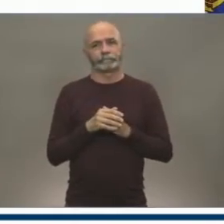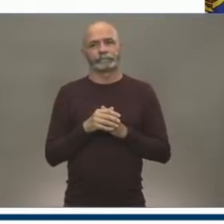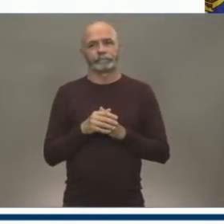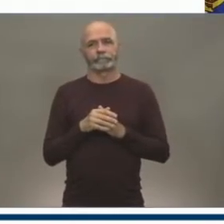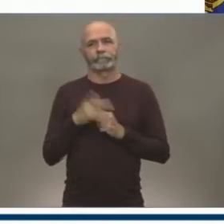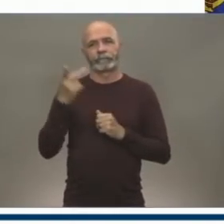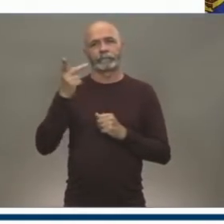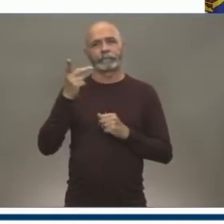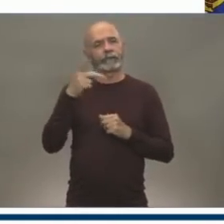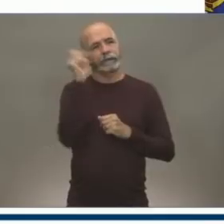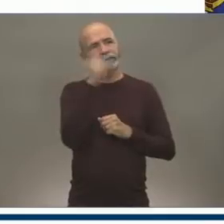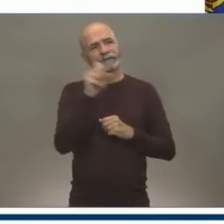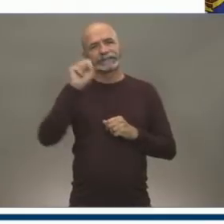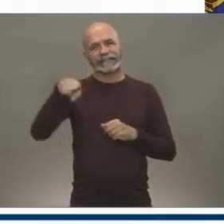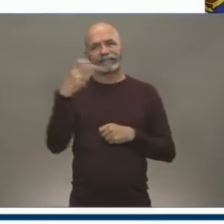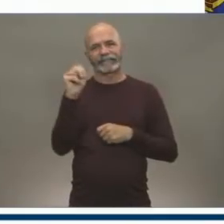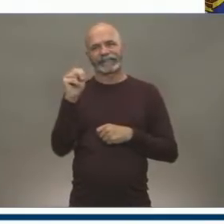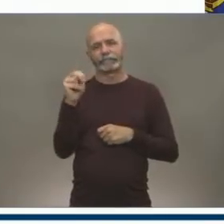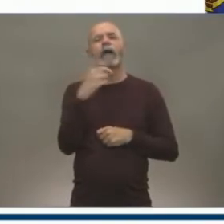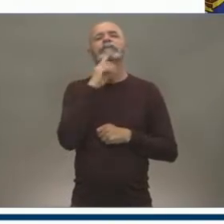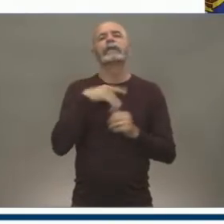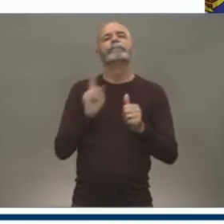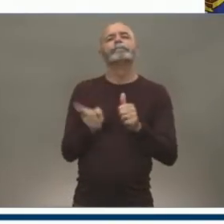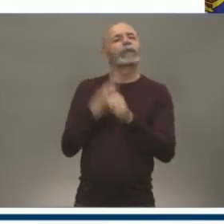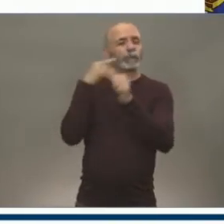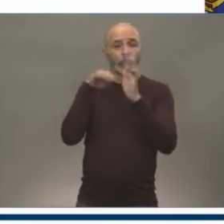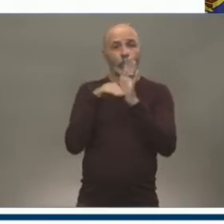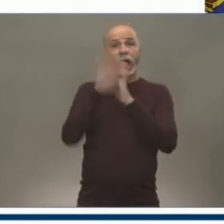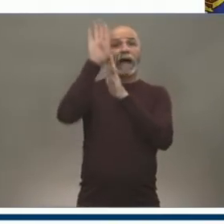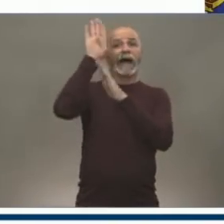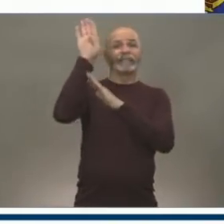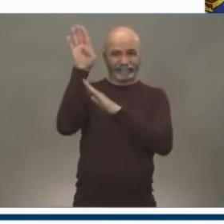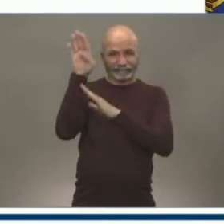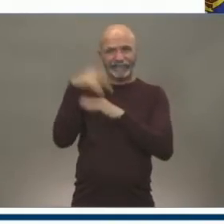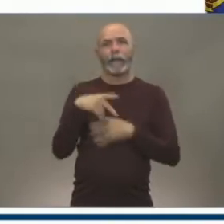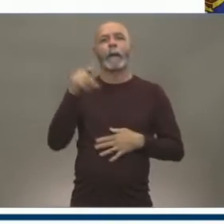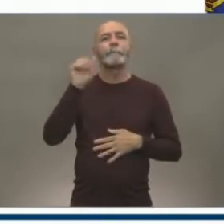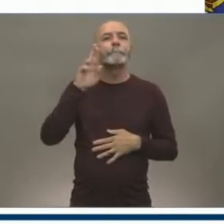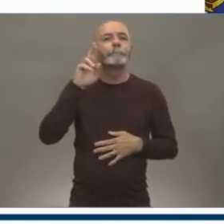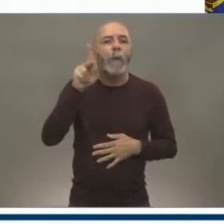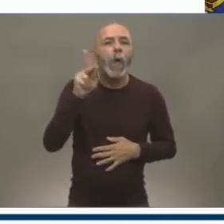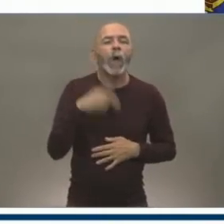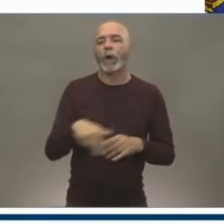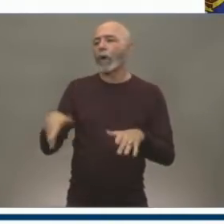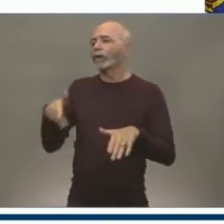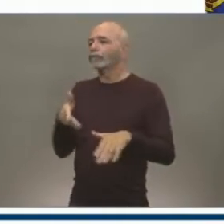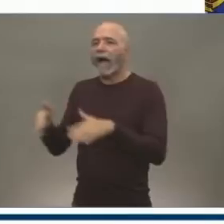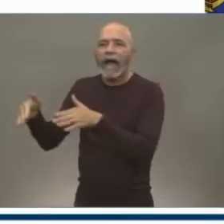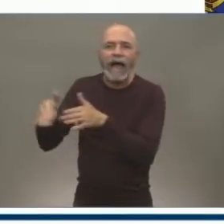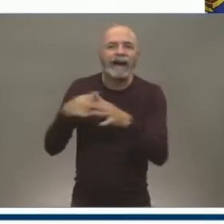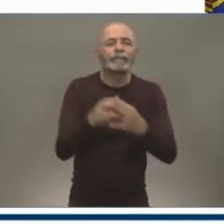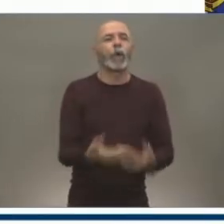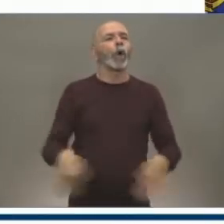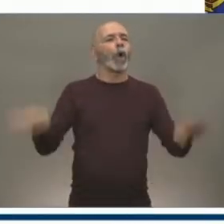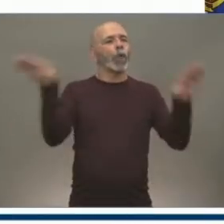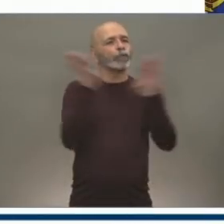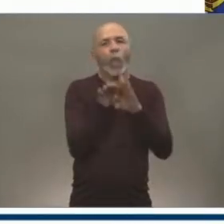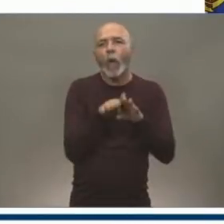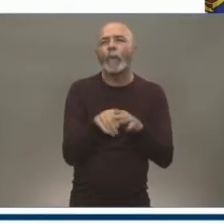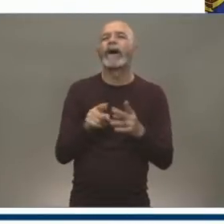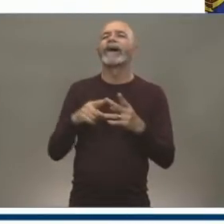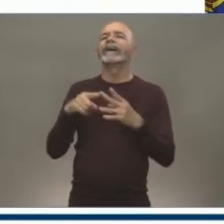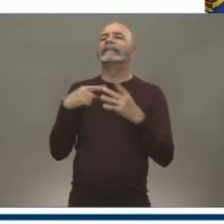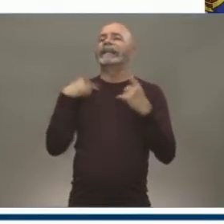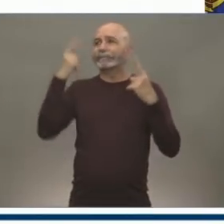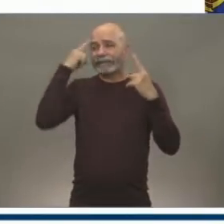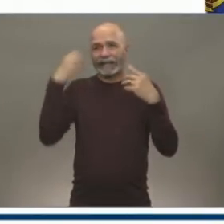first wave, you closed parks and trails. With the high toll that the pandemic's taking on Nova Scotians' mental health, outdoor activities have been seen as a way for people